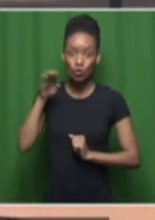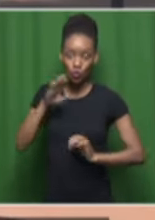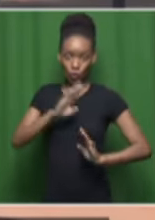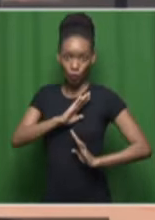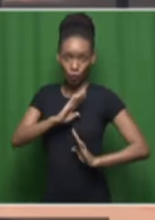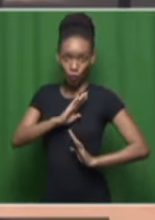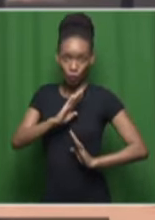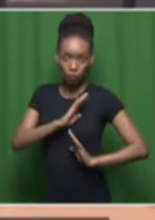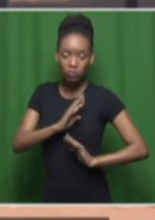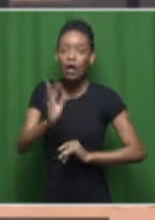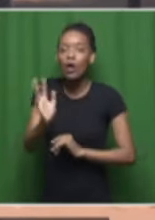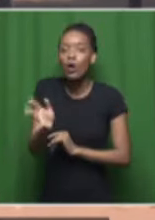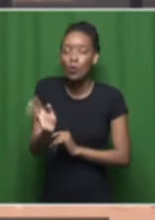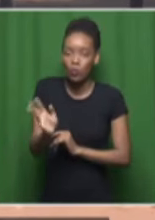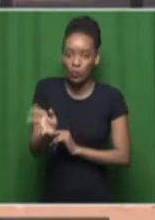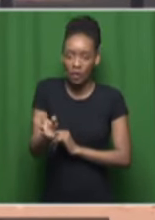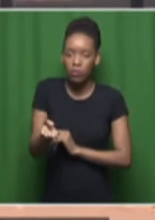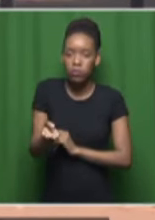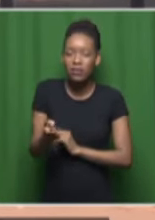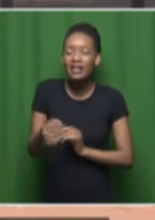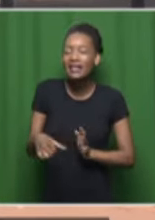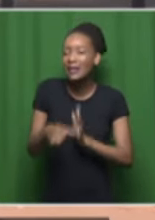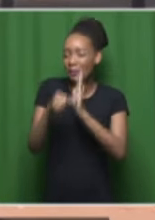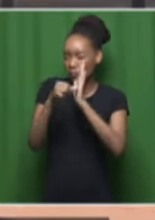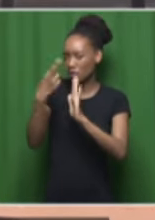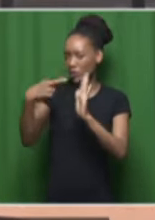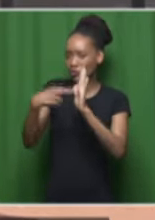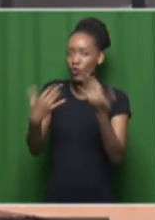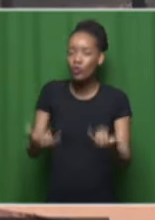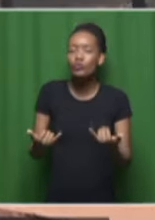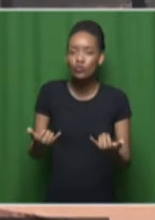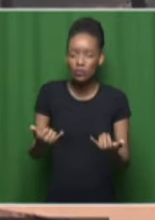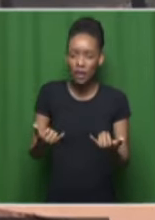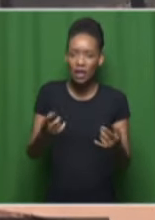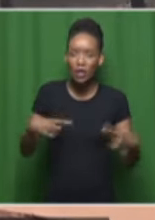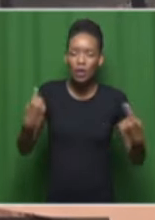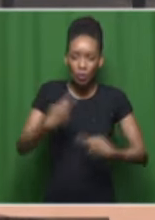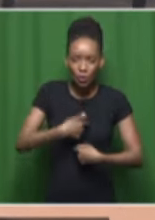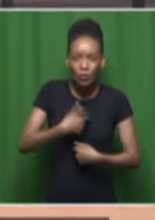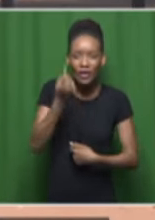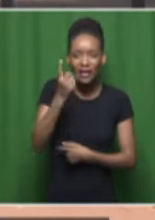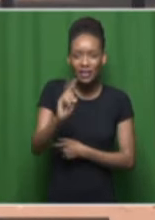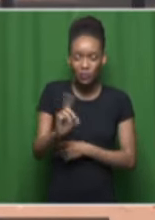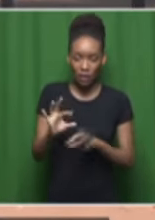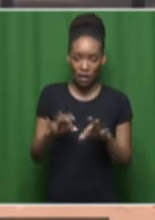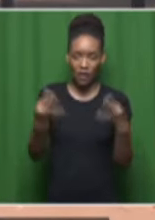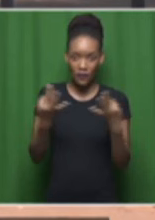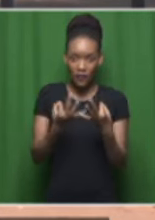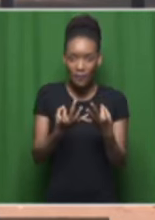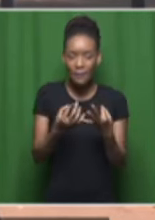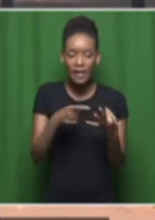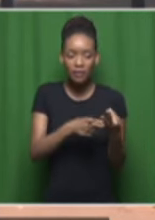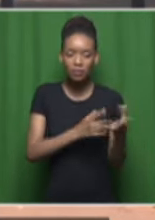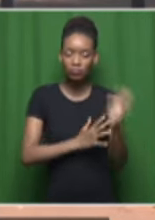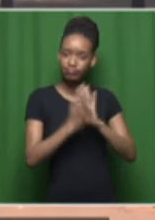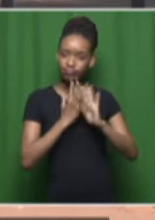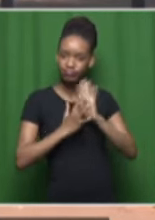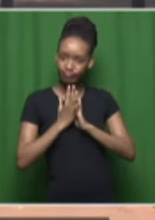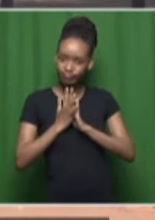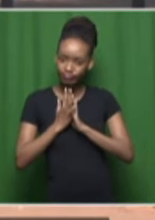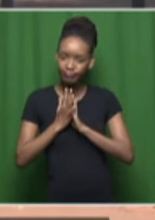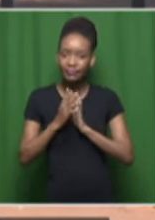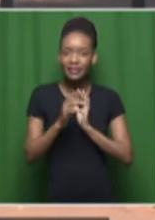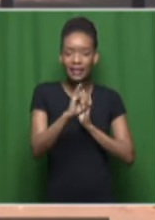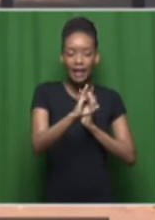are going to be playing a very critical role here today. For what we understand from the family and the briefing that we got from the leaders of